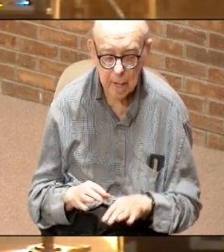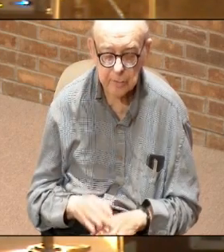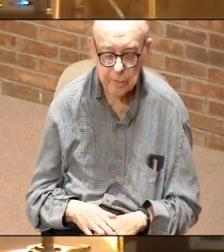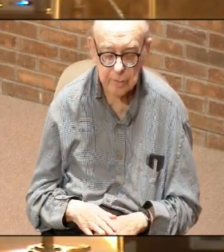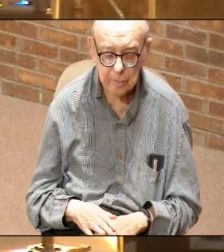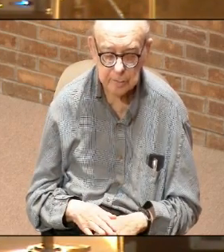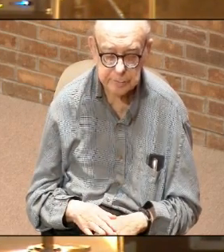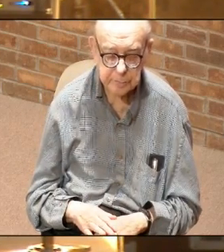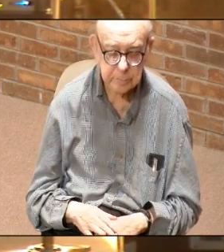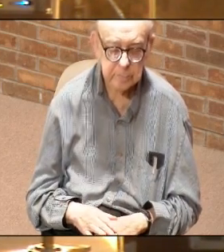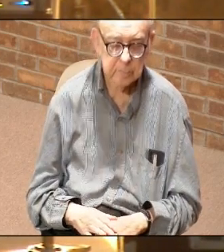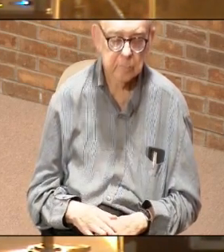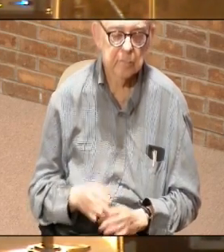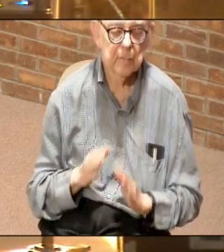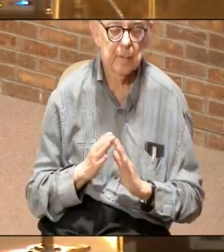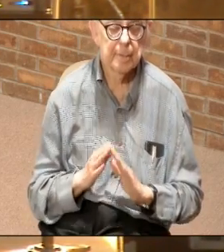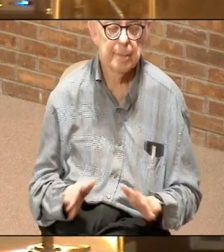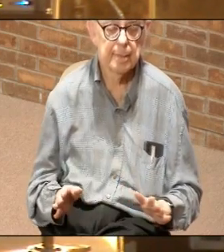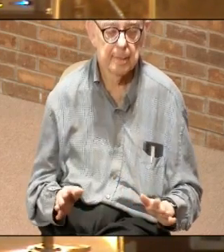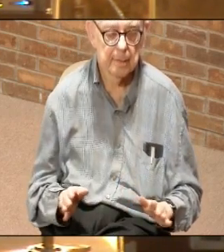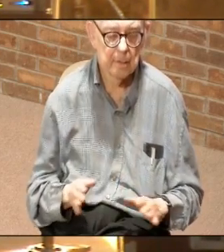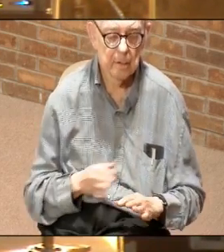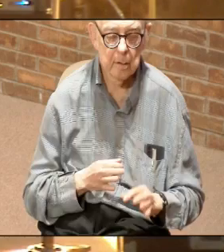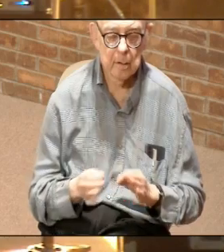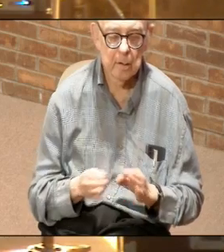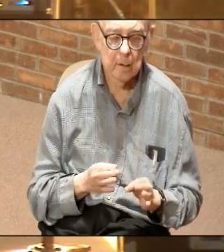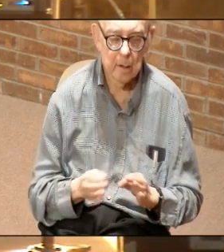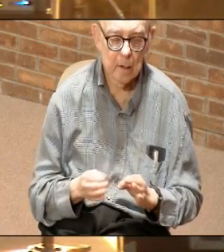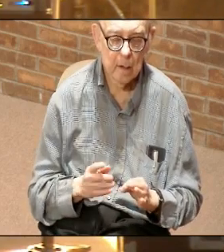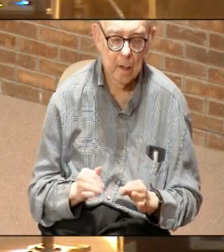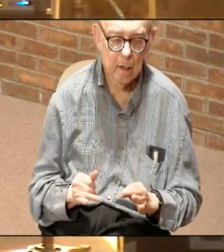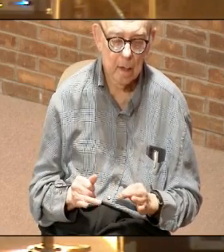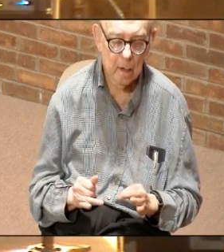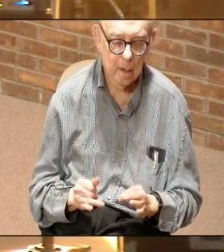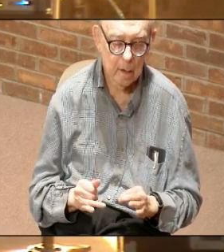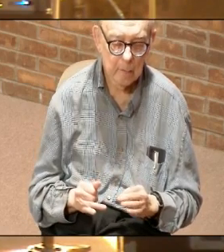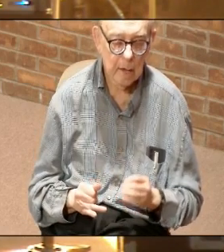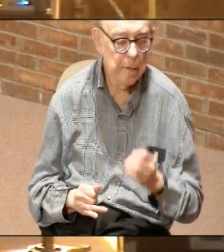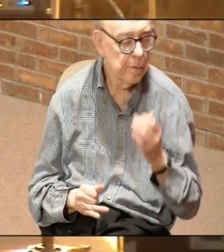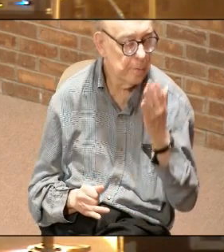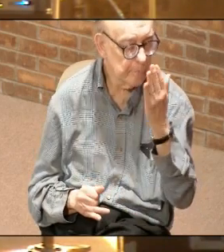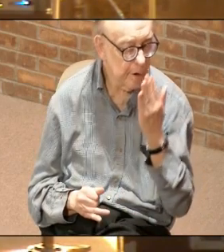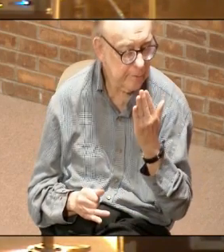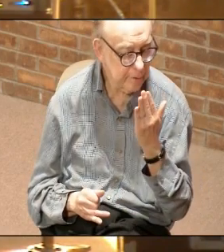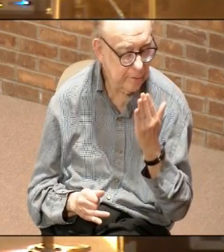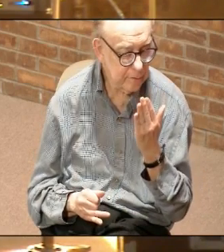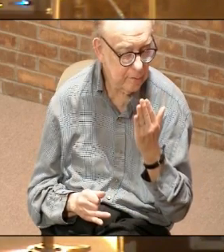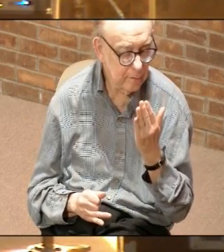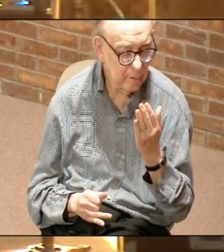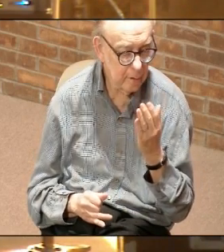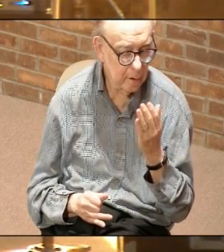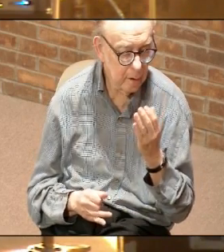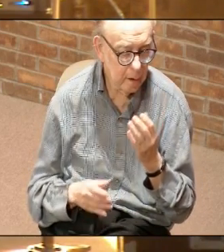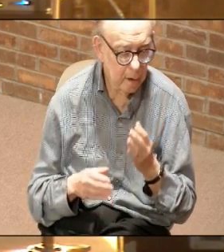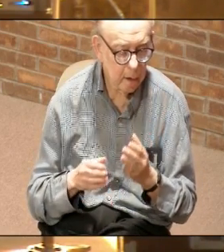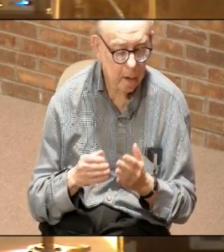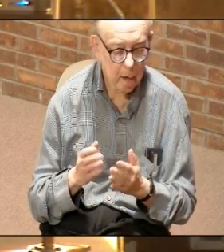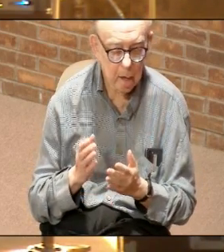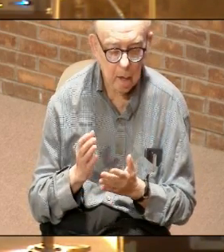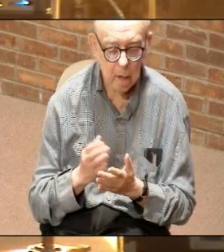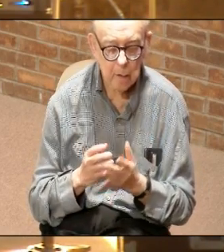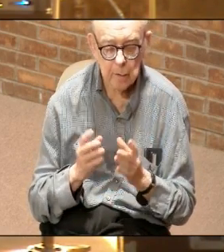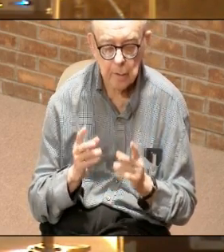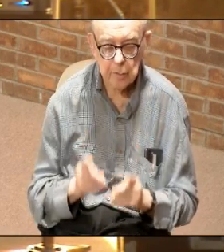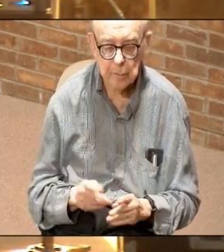actions. Peace is defined by a presence of someone